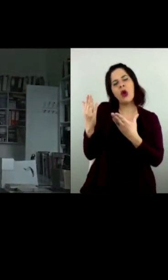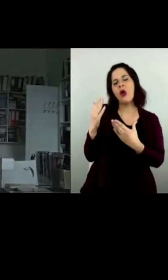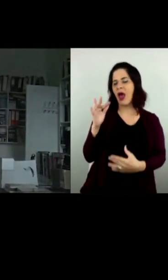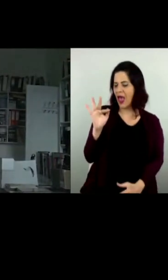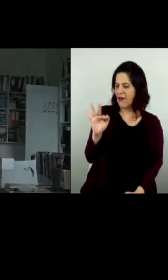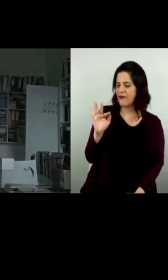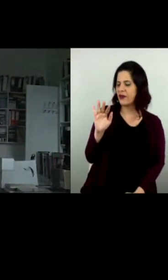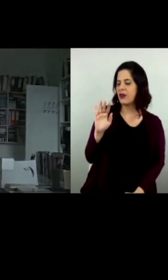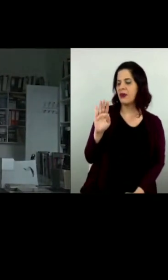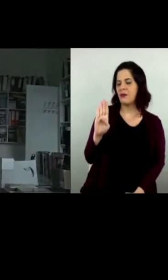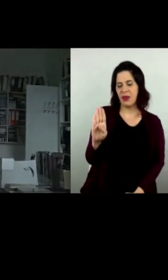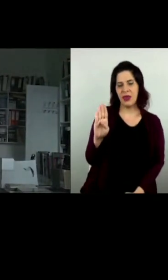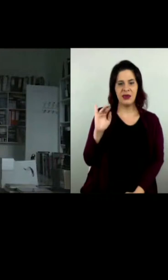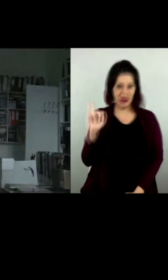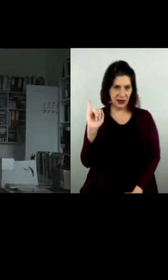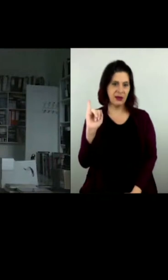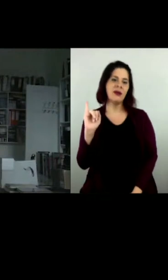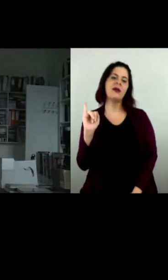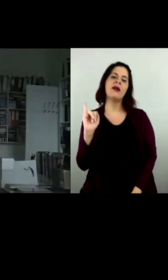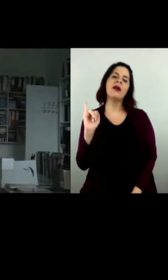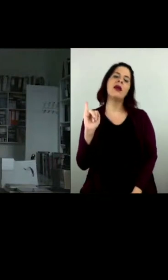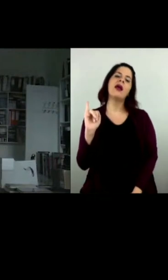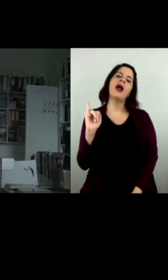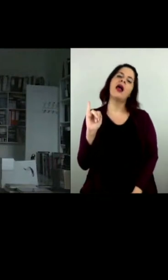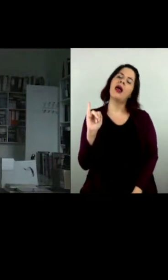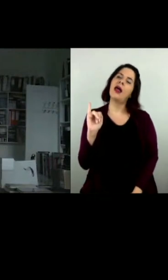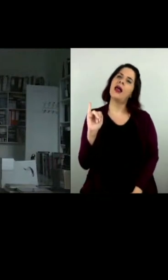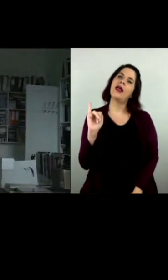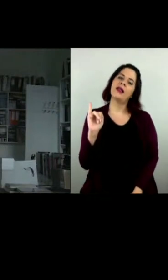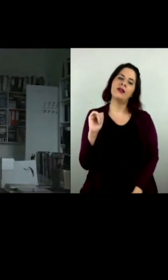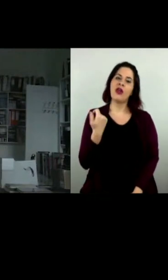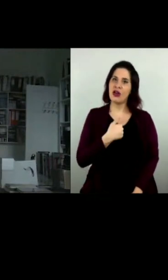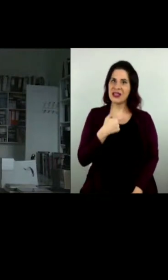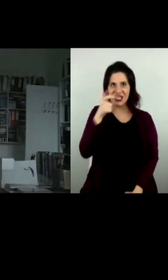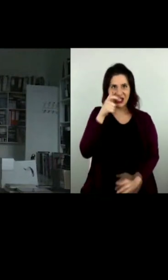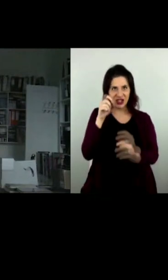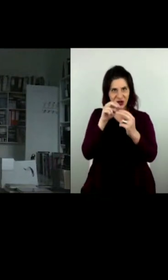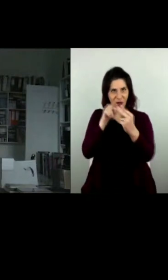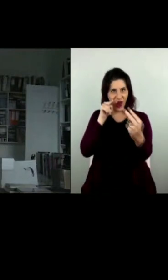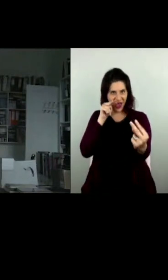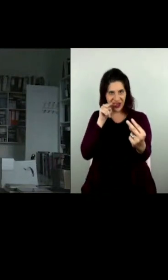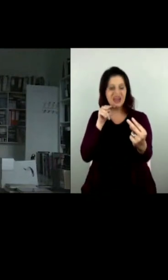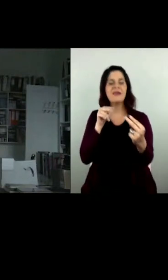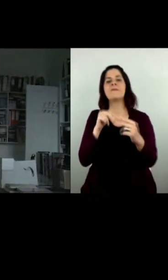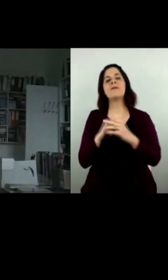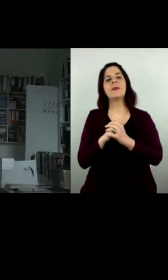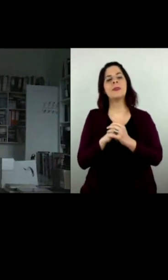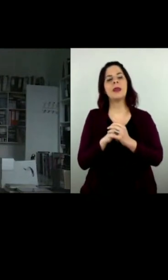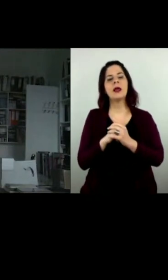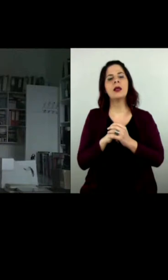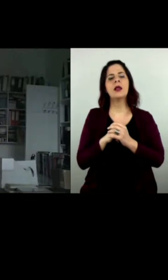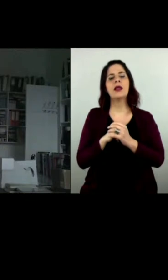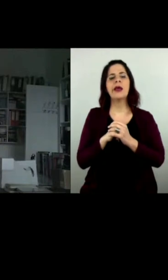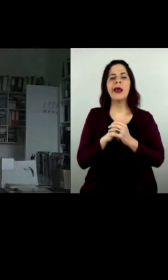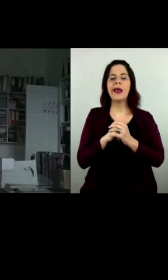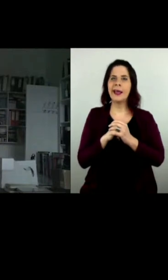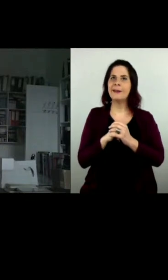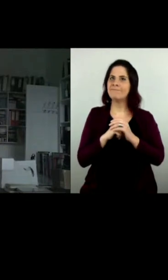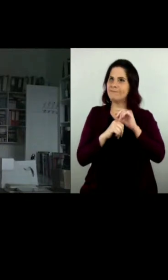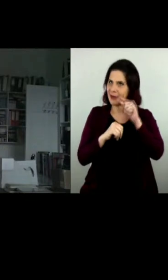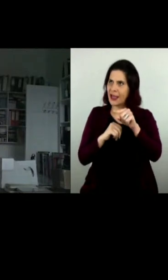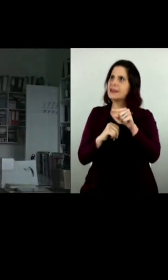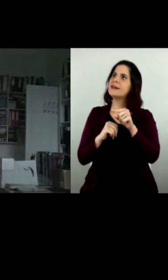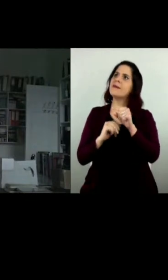BFI, and we can watch it online, what seems to be a wonderful project